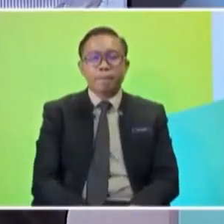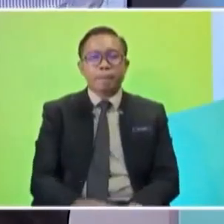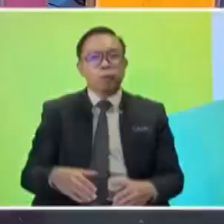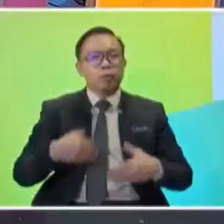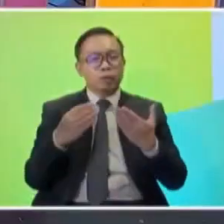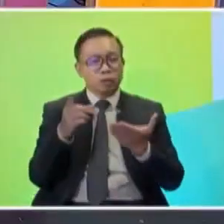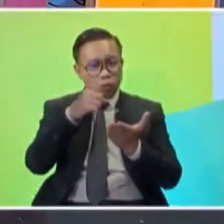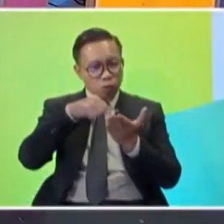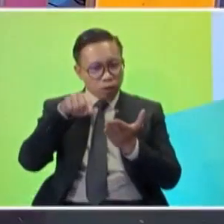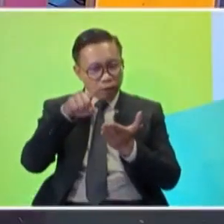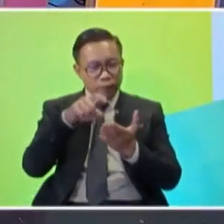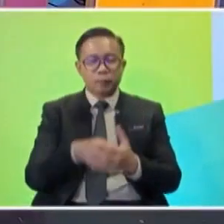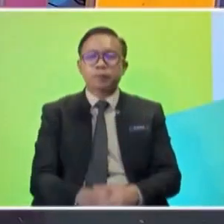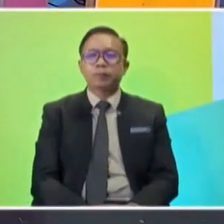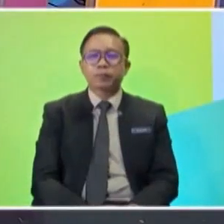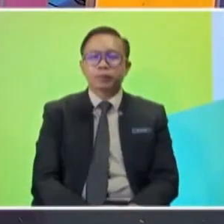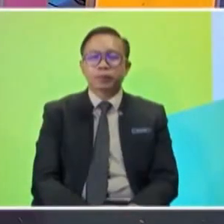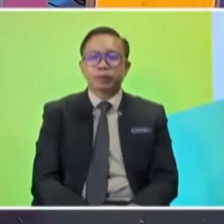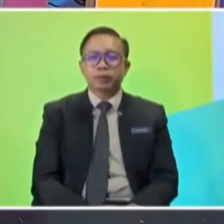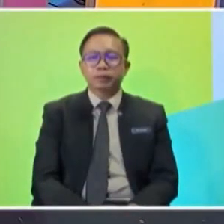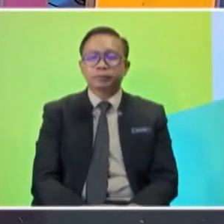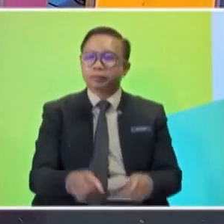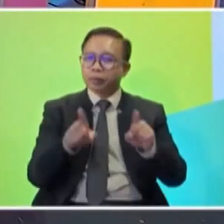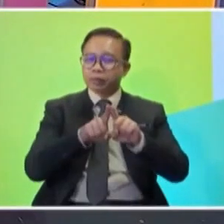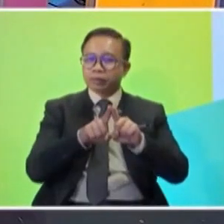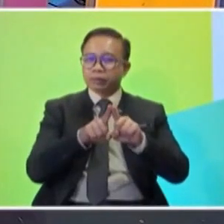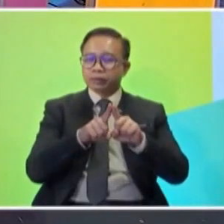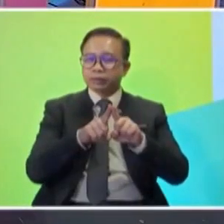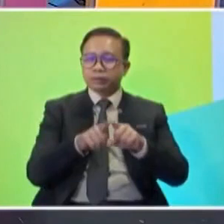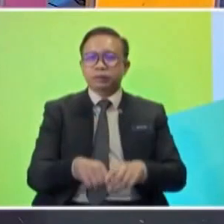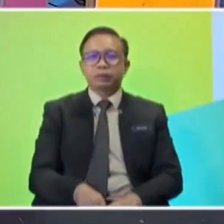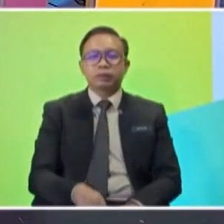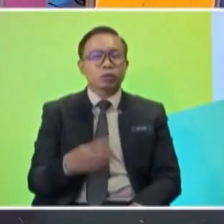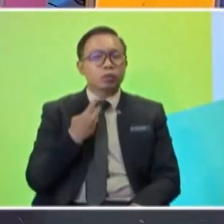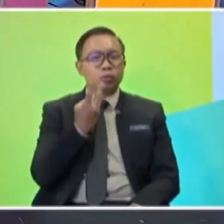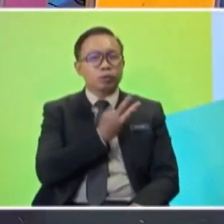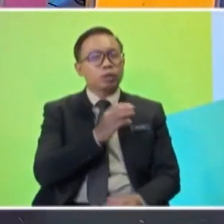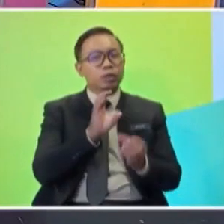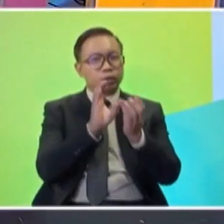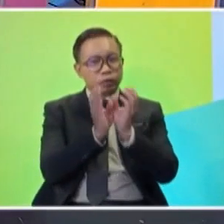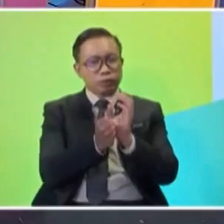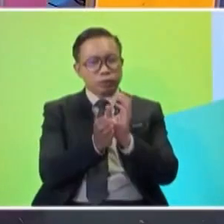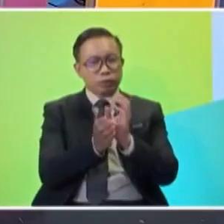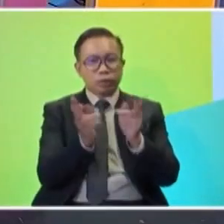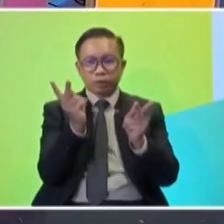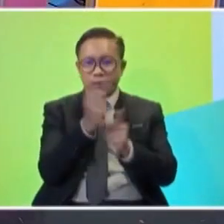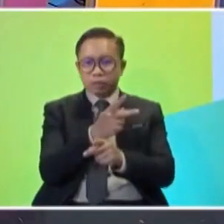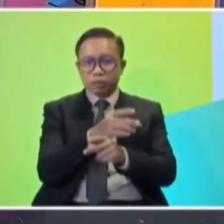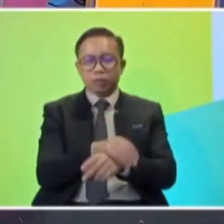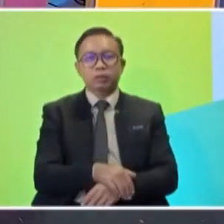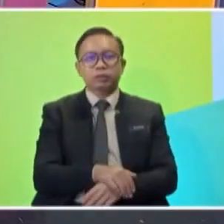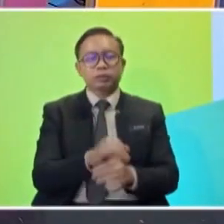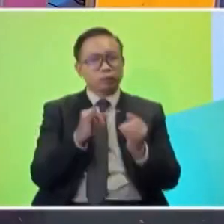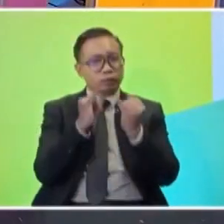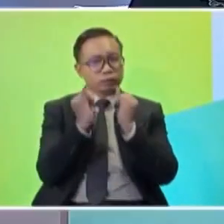donuts do I get? Understood. Alright. So now the same thing, what I taught you before, we're going to convert it to multiplication and we're going to inverse